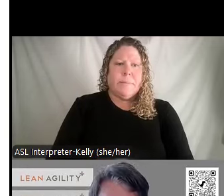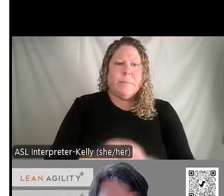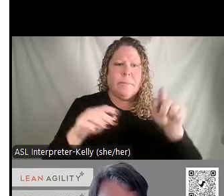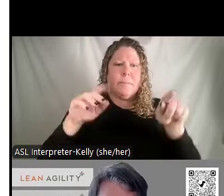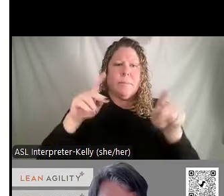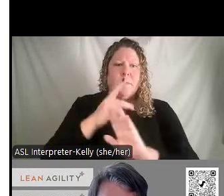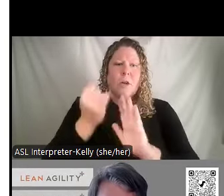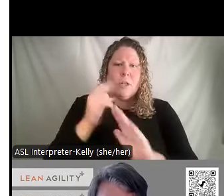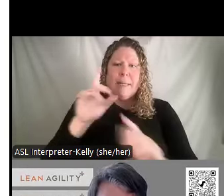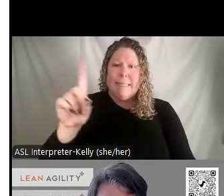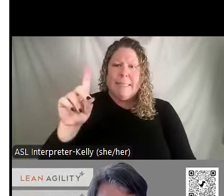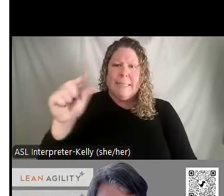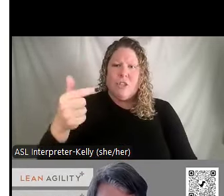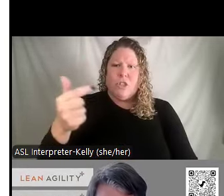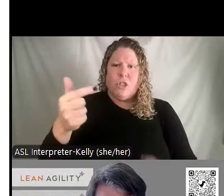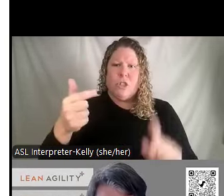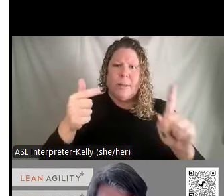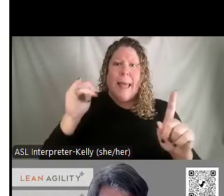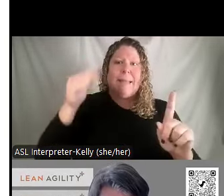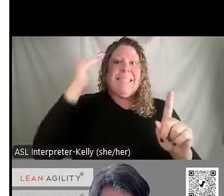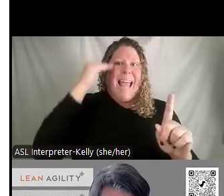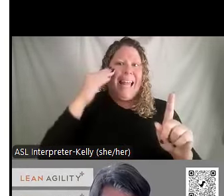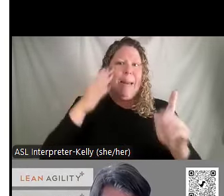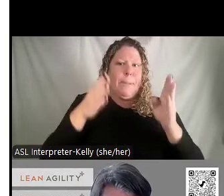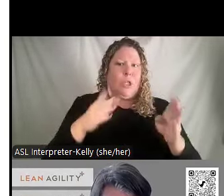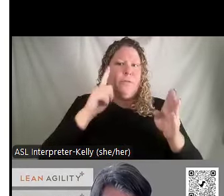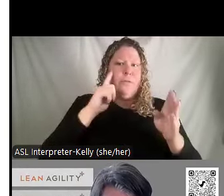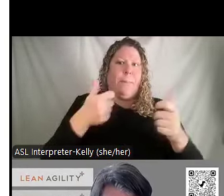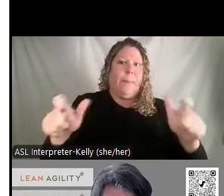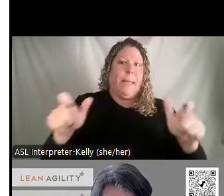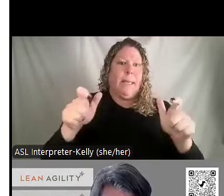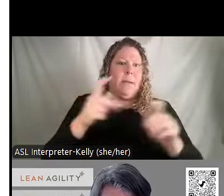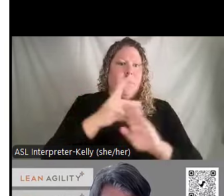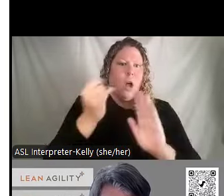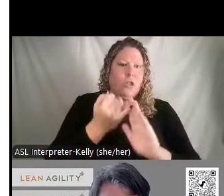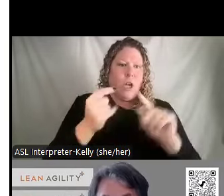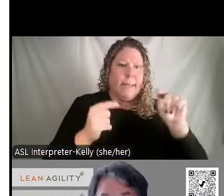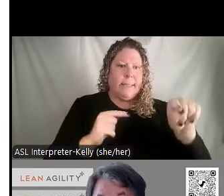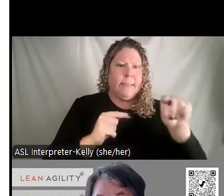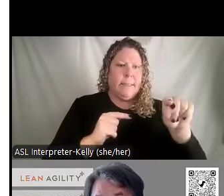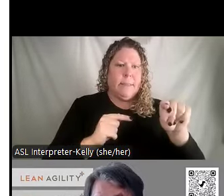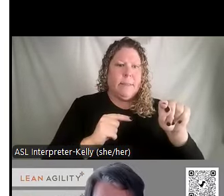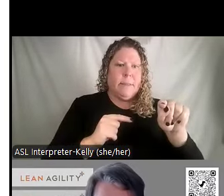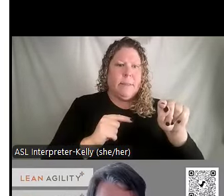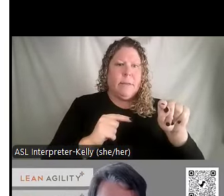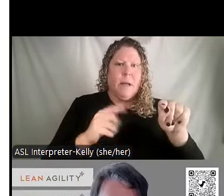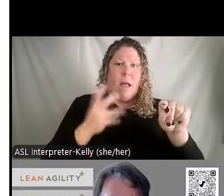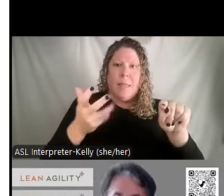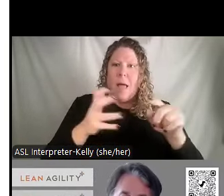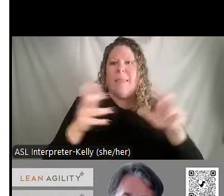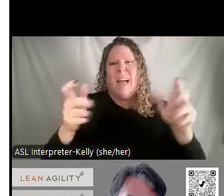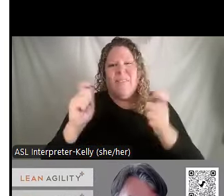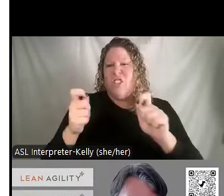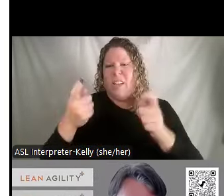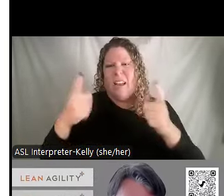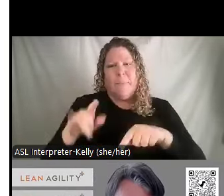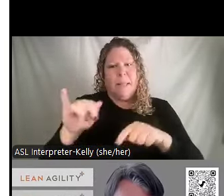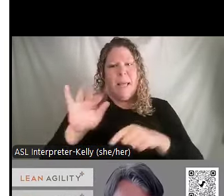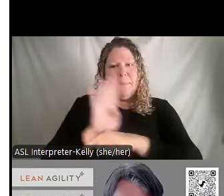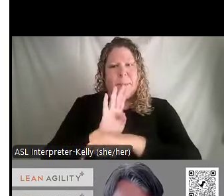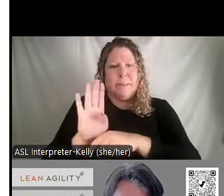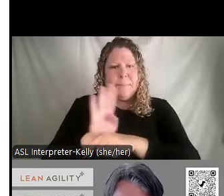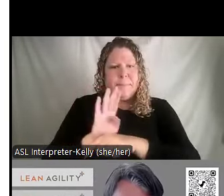Project DG, the head of a very big project over here. This person, there was a lot of change going on in this organization, and he